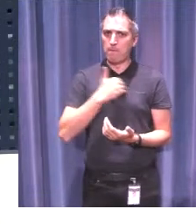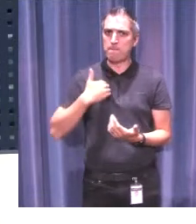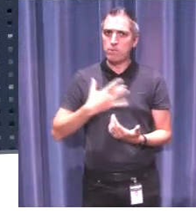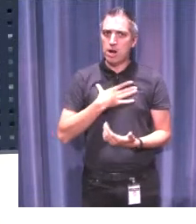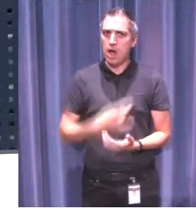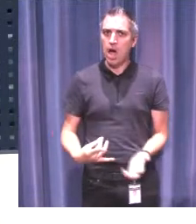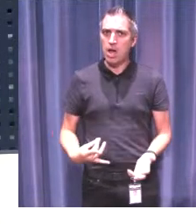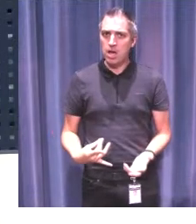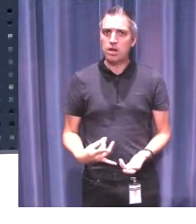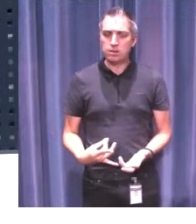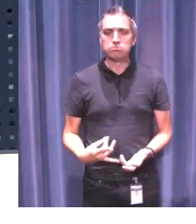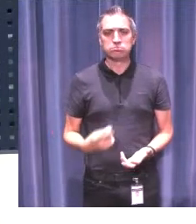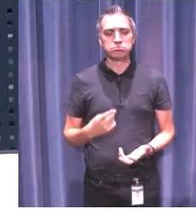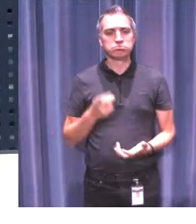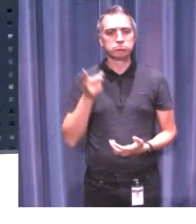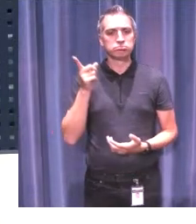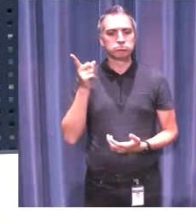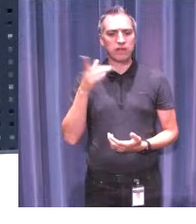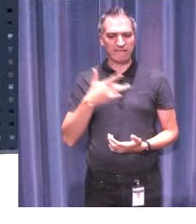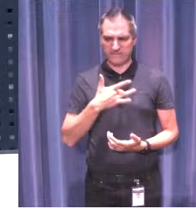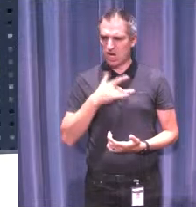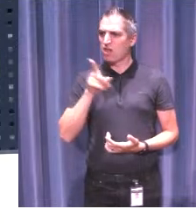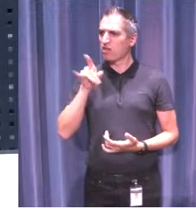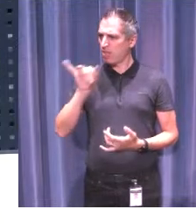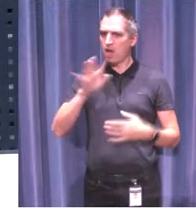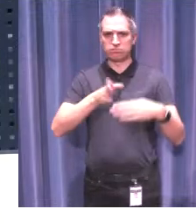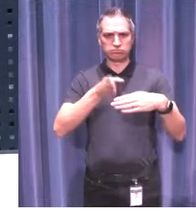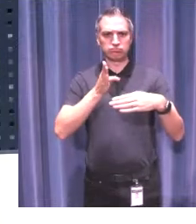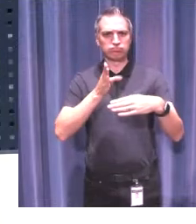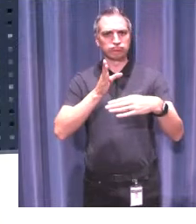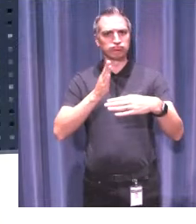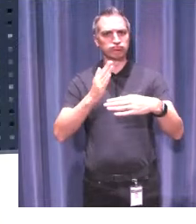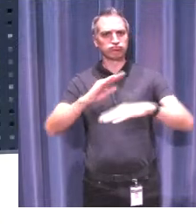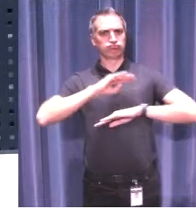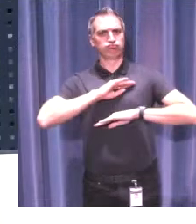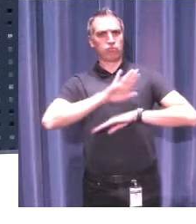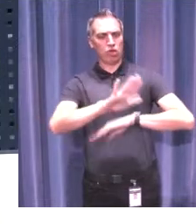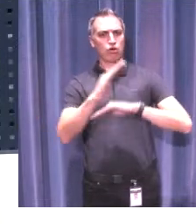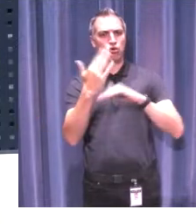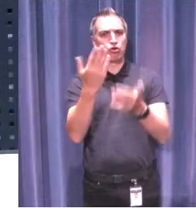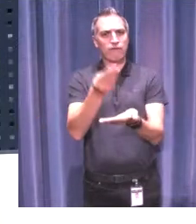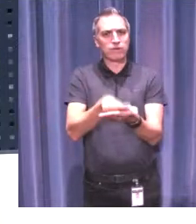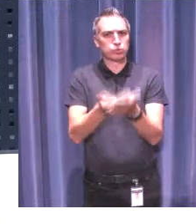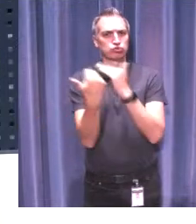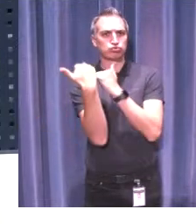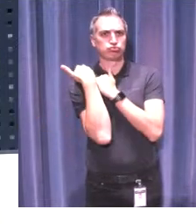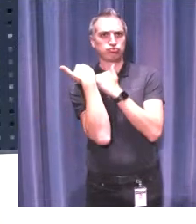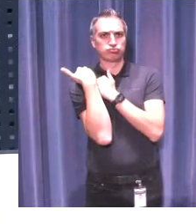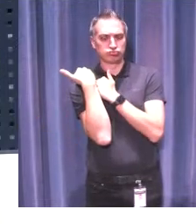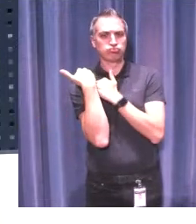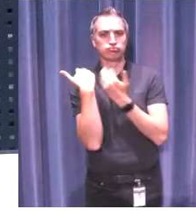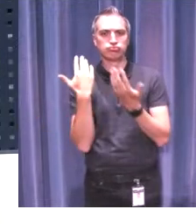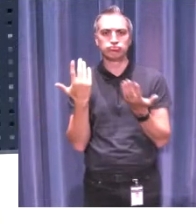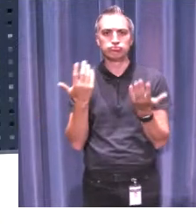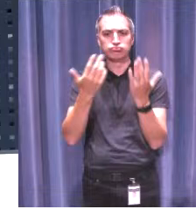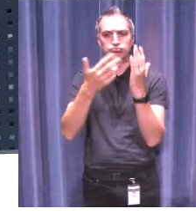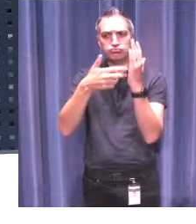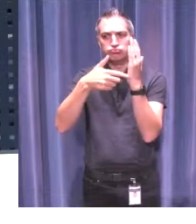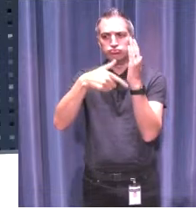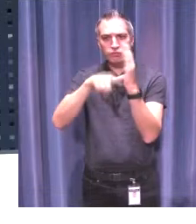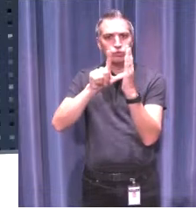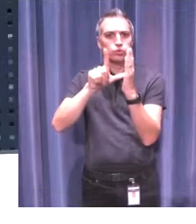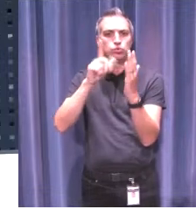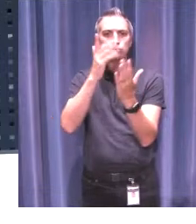think they had a sense that they'd done their fiduciary duty in reviewing college fiscal